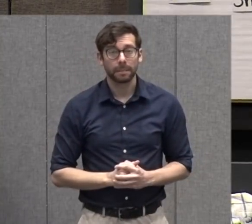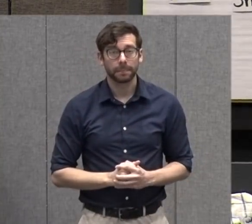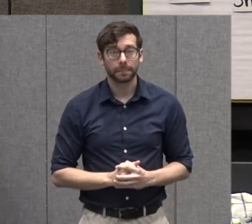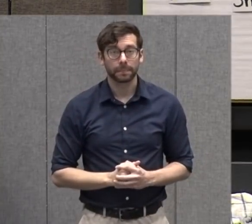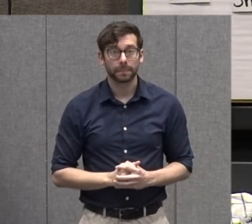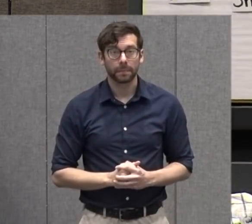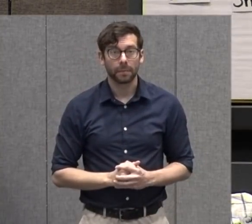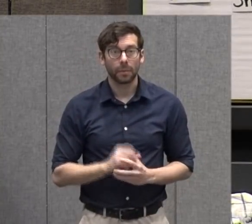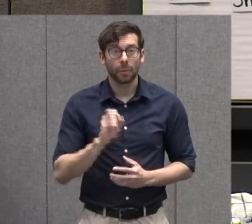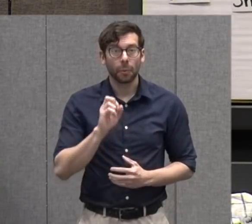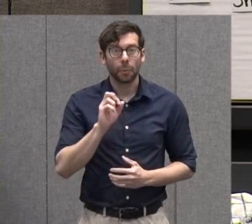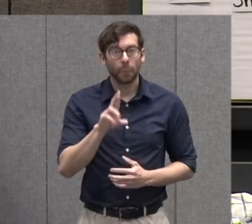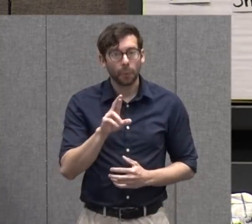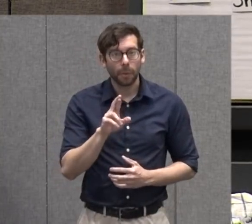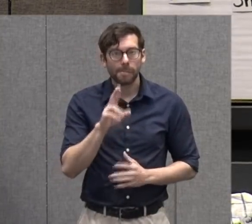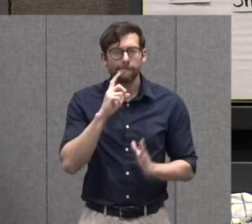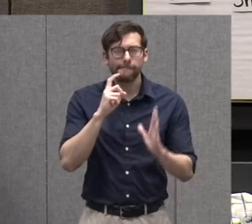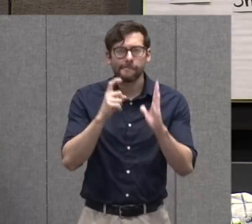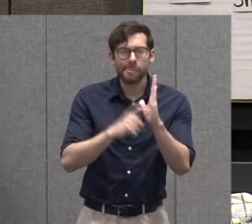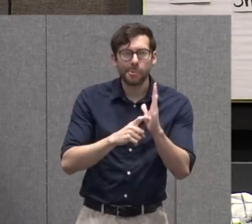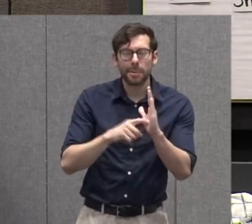there are clouds in the sky.